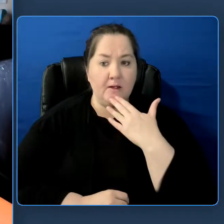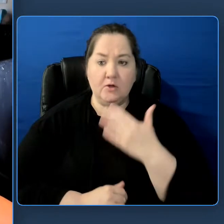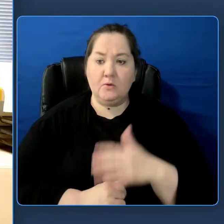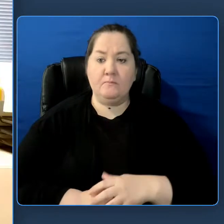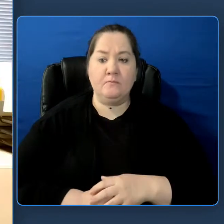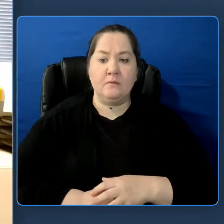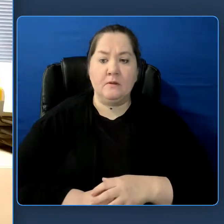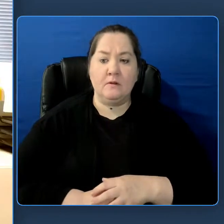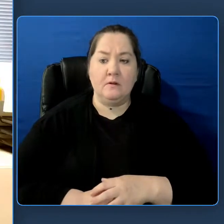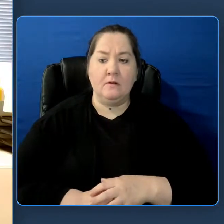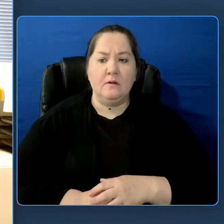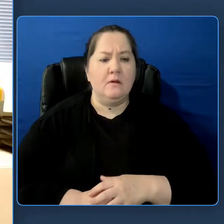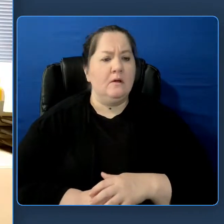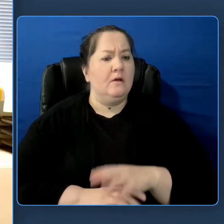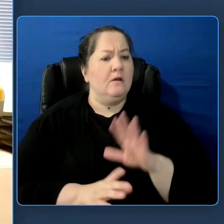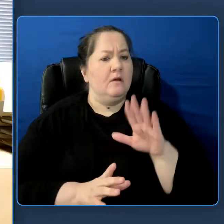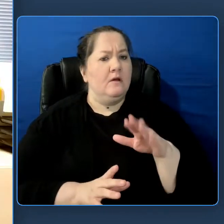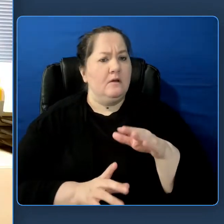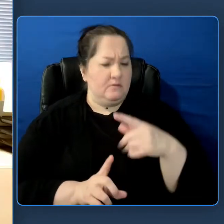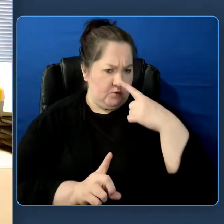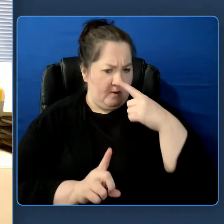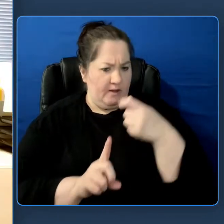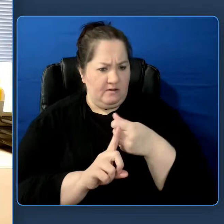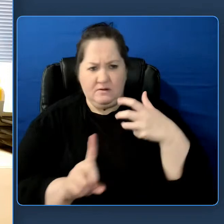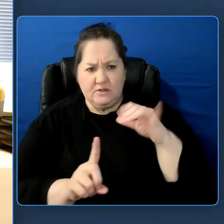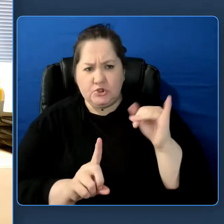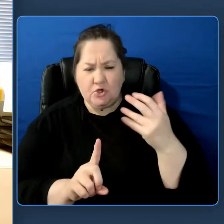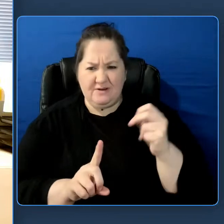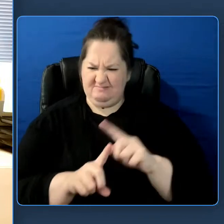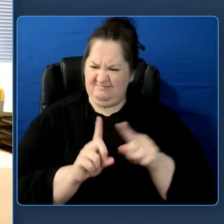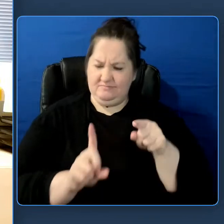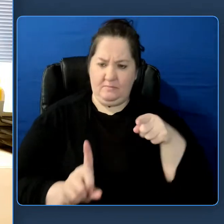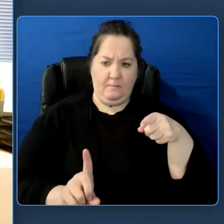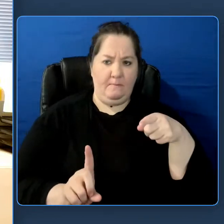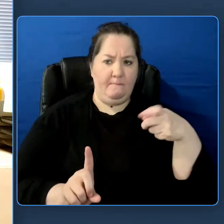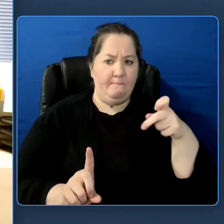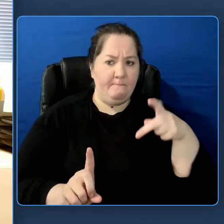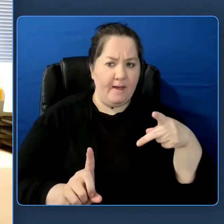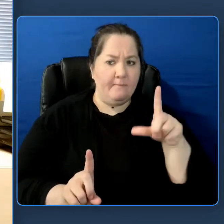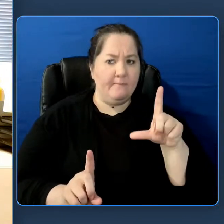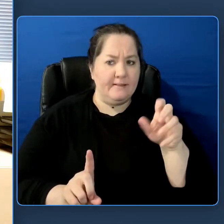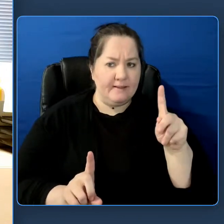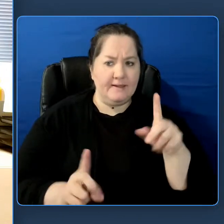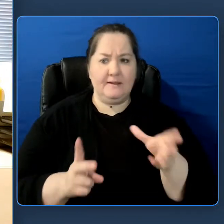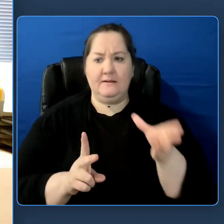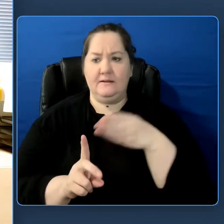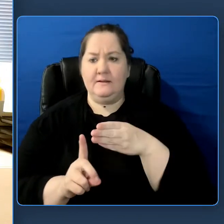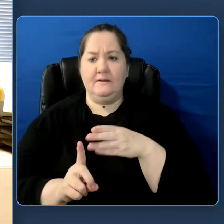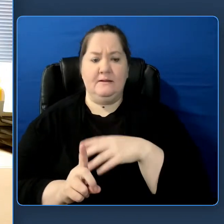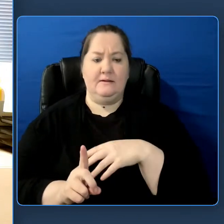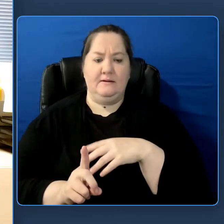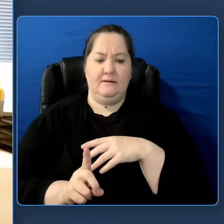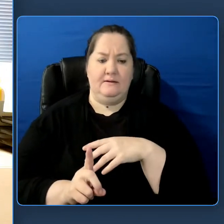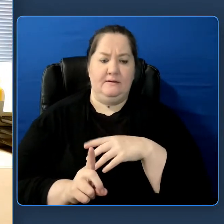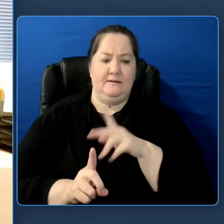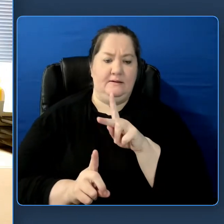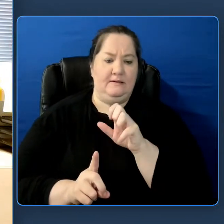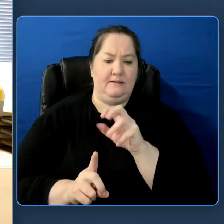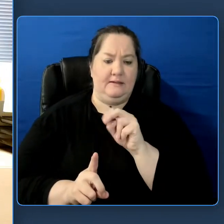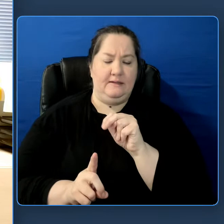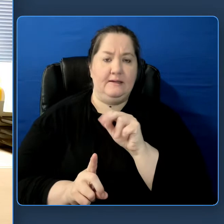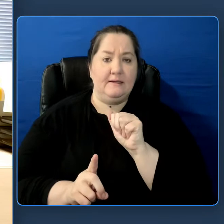What's the John, can you give us a little bit of an idea of what the difference between the PepLink and Keenan's, just a real